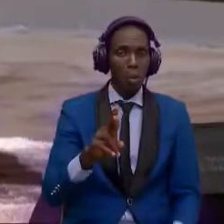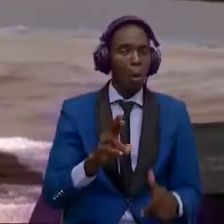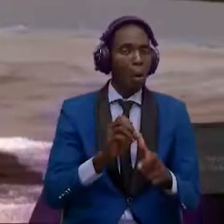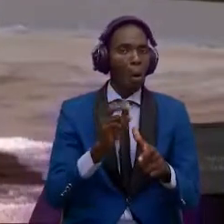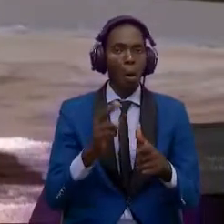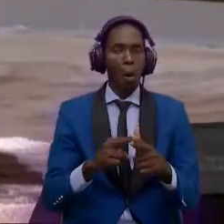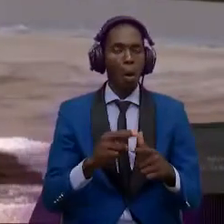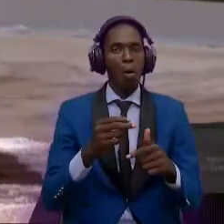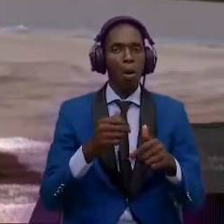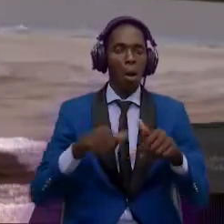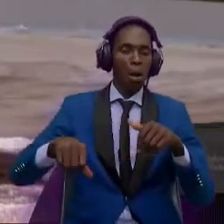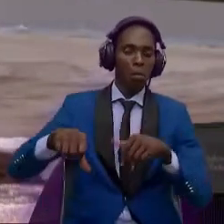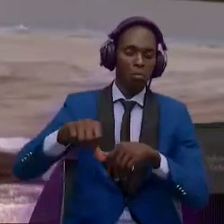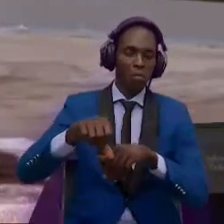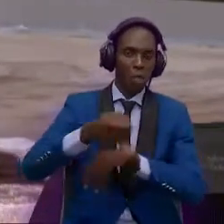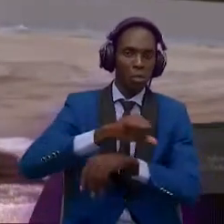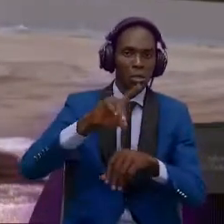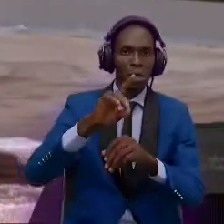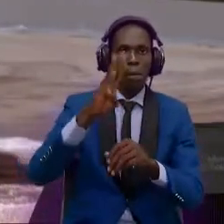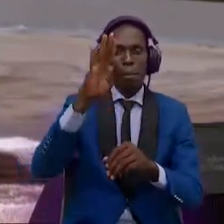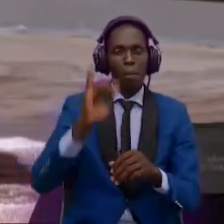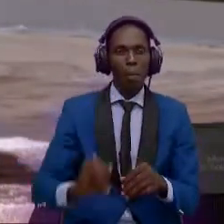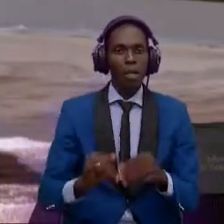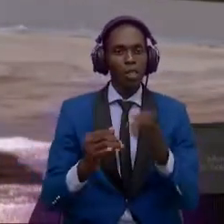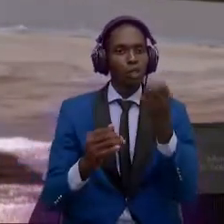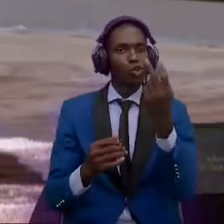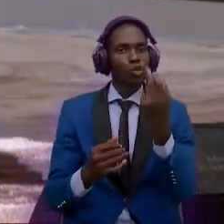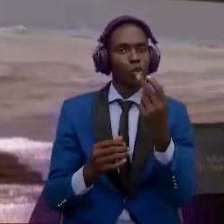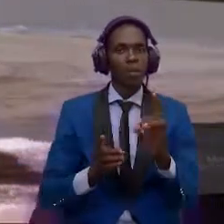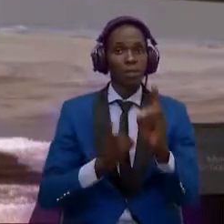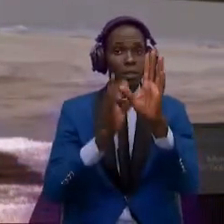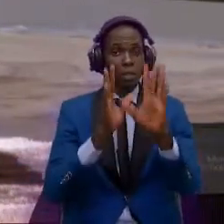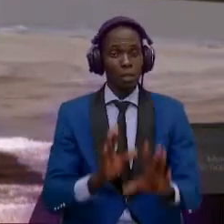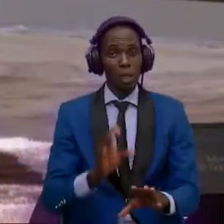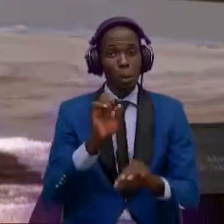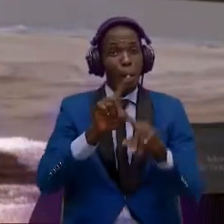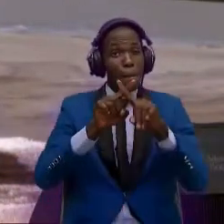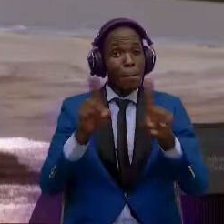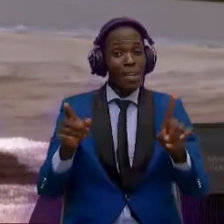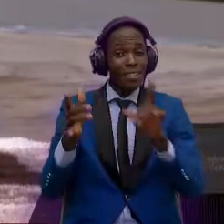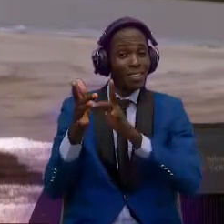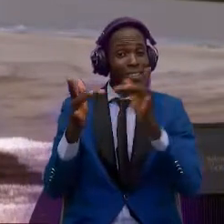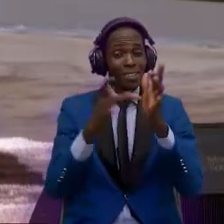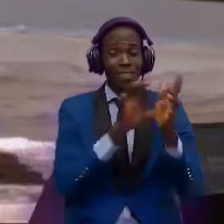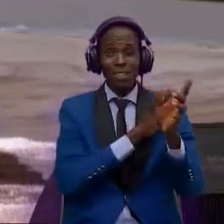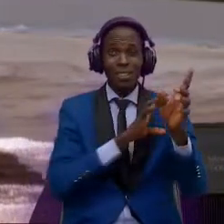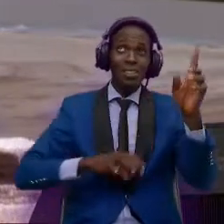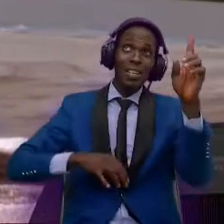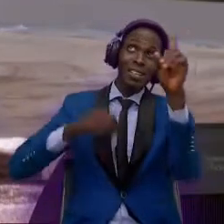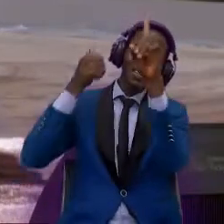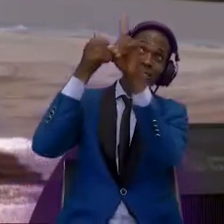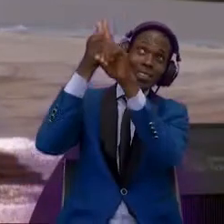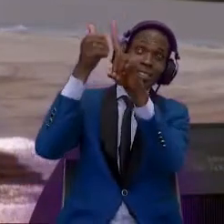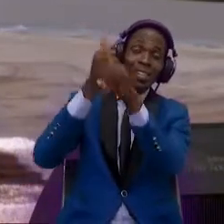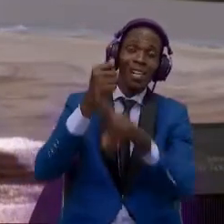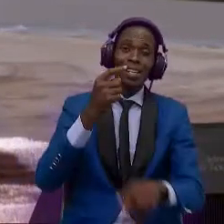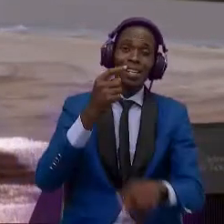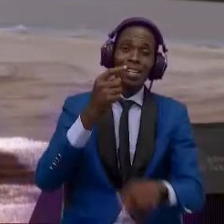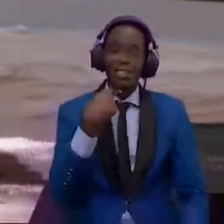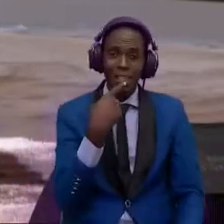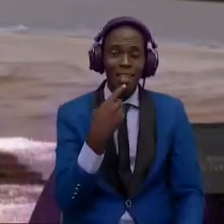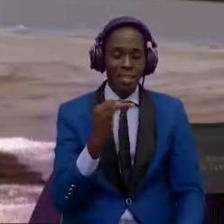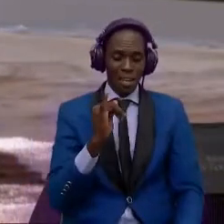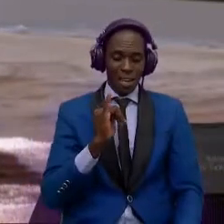Paul was not ordained by the 12. But the Lord Jesus Christ himself said,